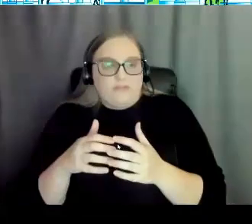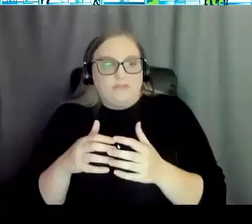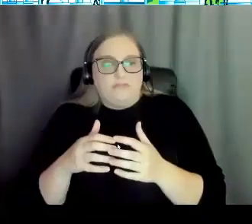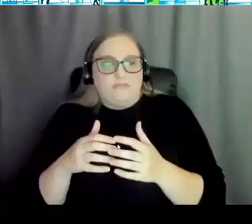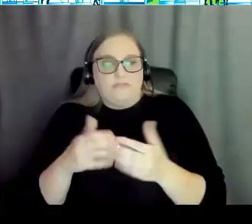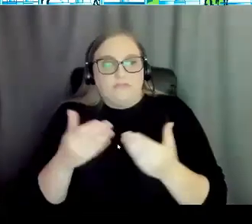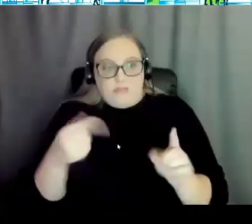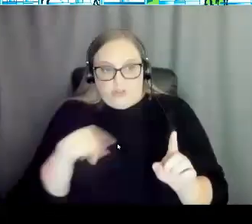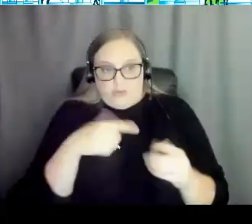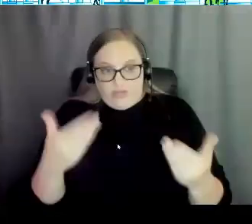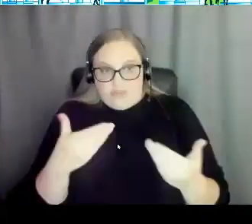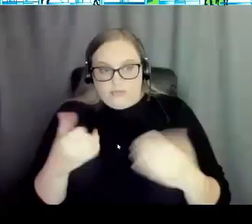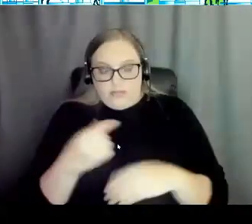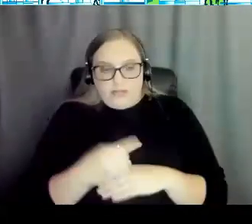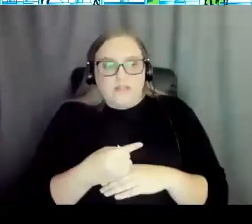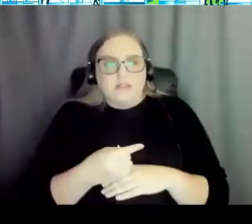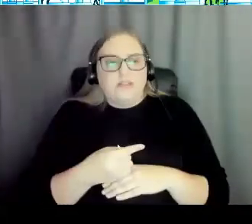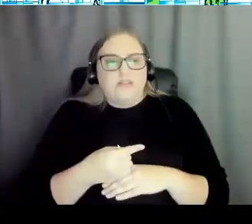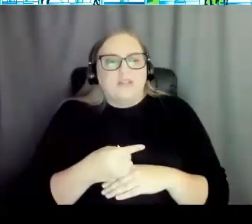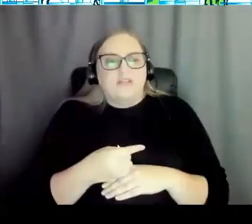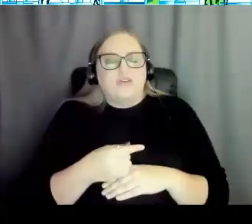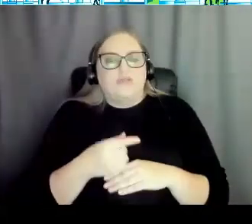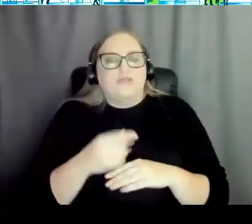here today. So just maybe a show of hands,